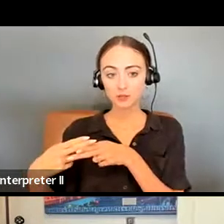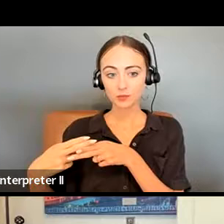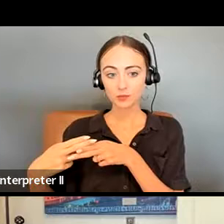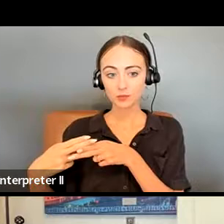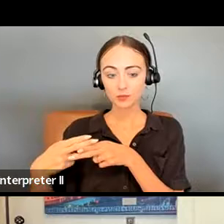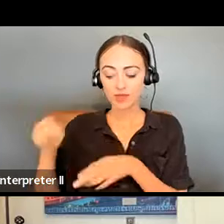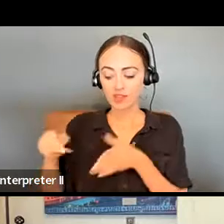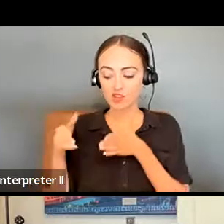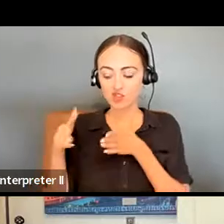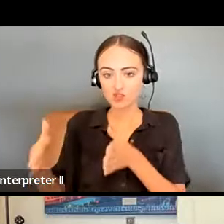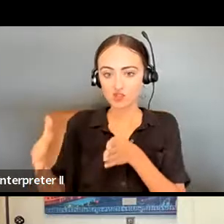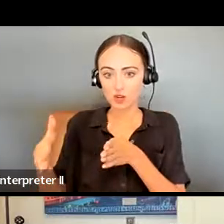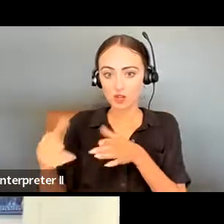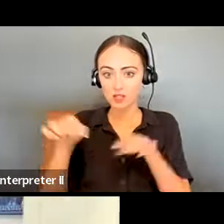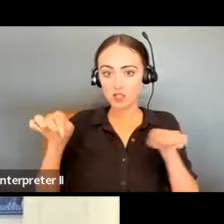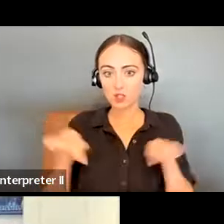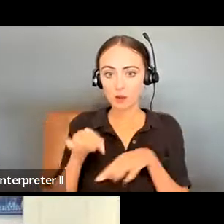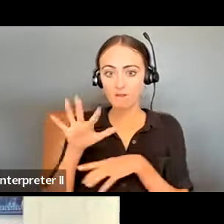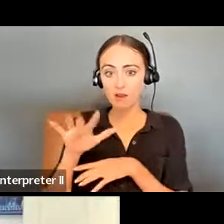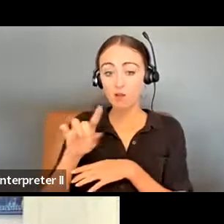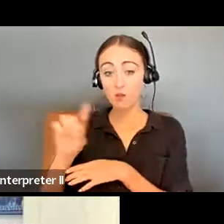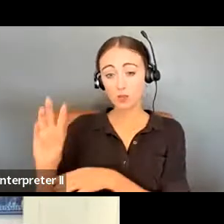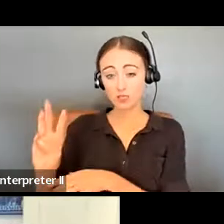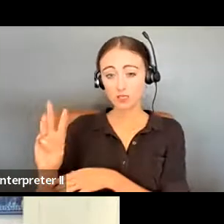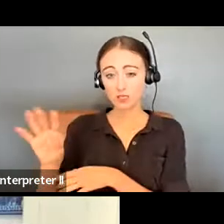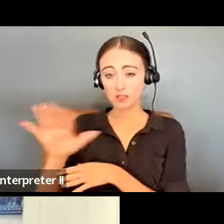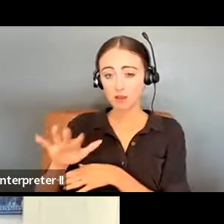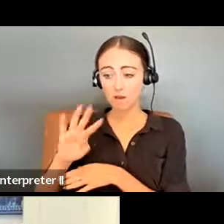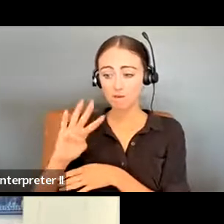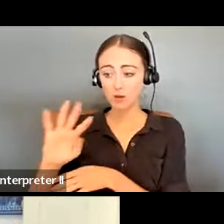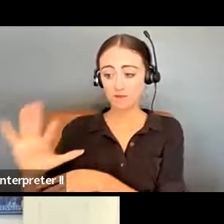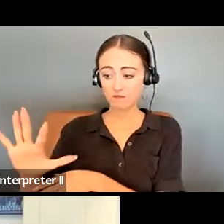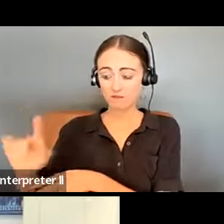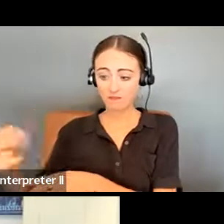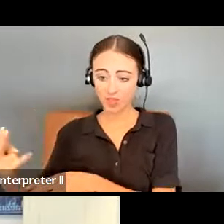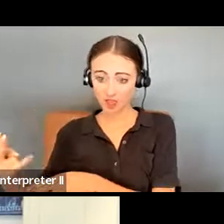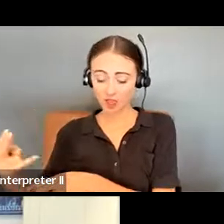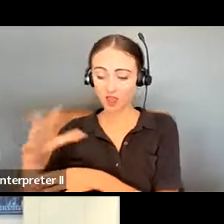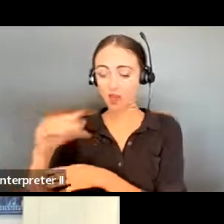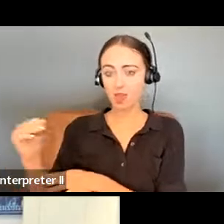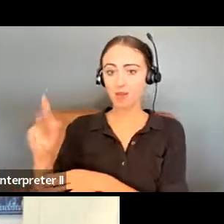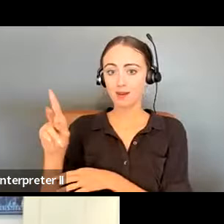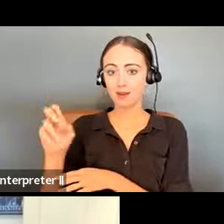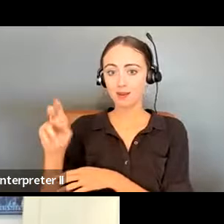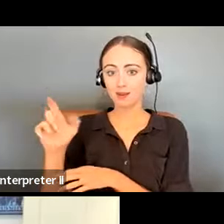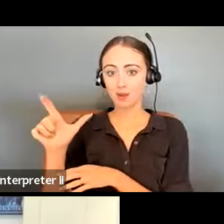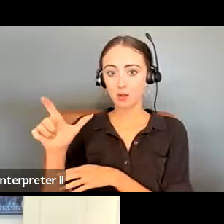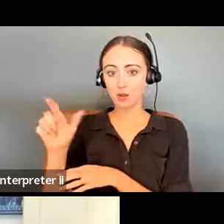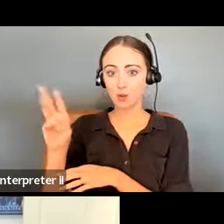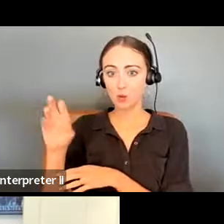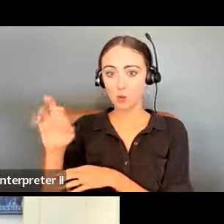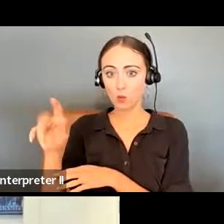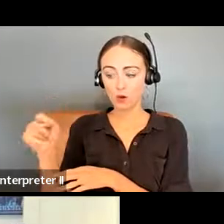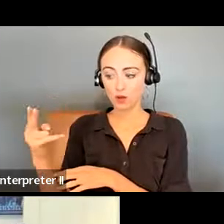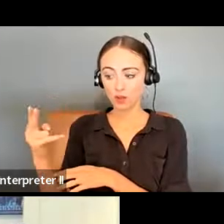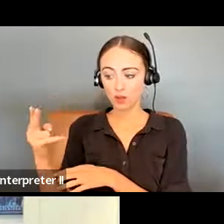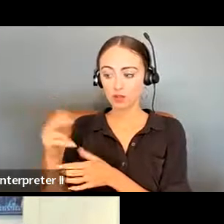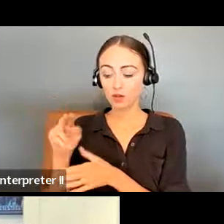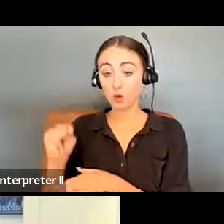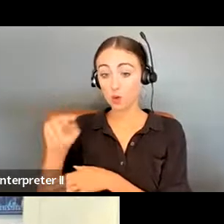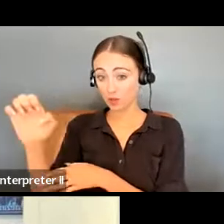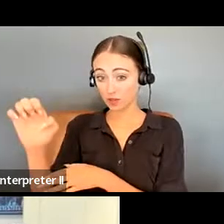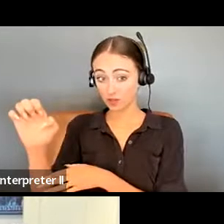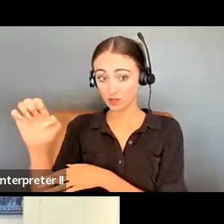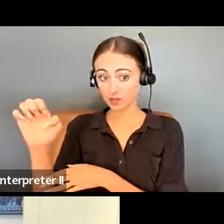the street in square 5116 between 45th Street and Kenilworth Avenue Northeast as